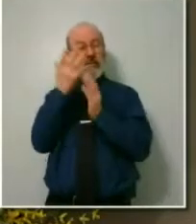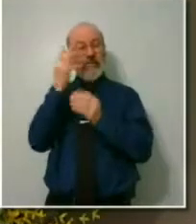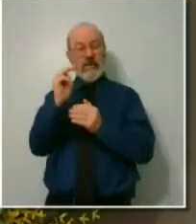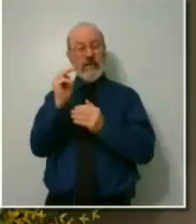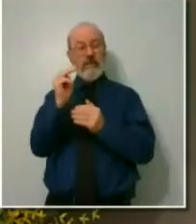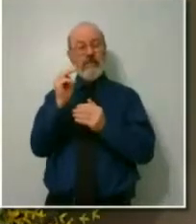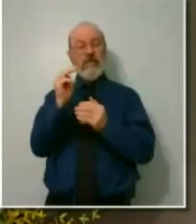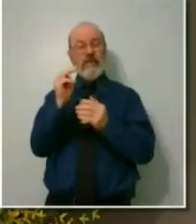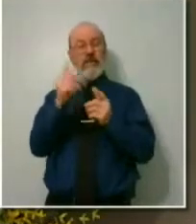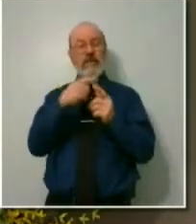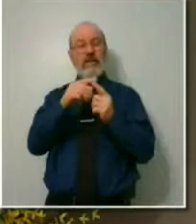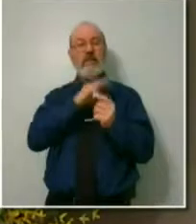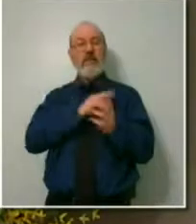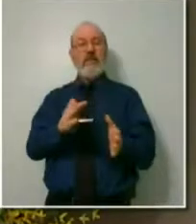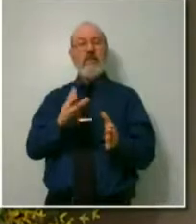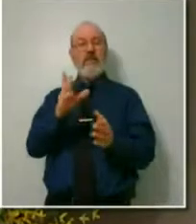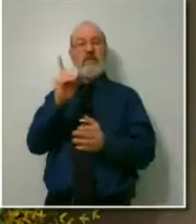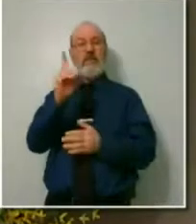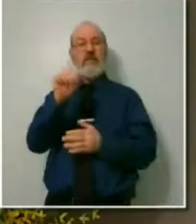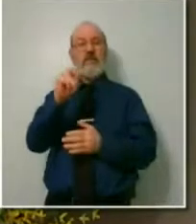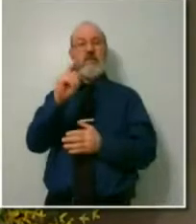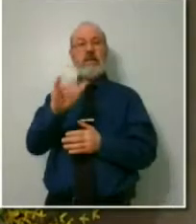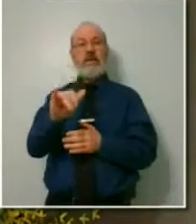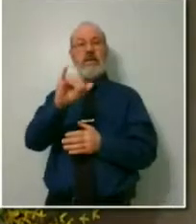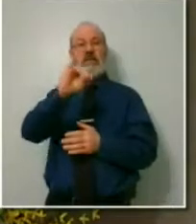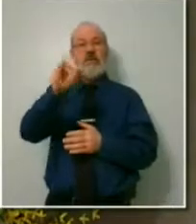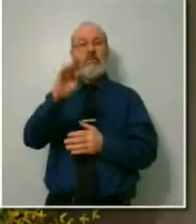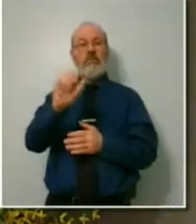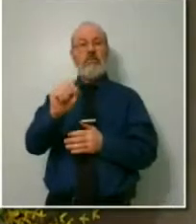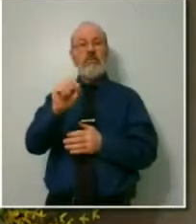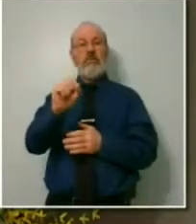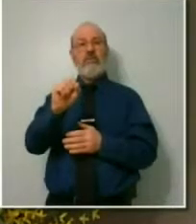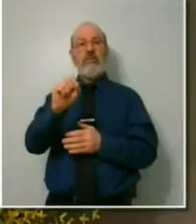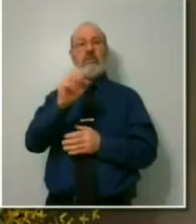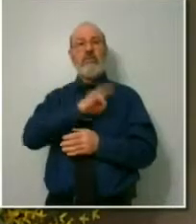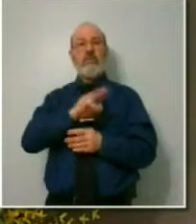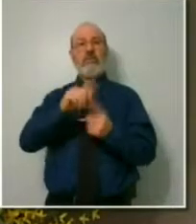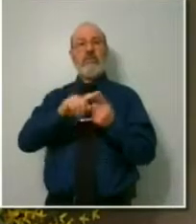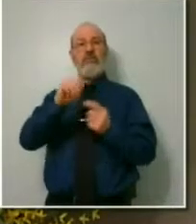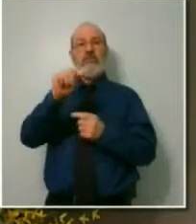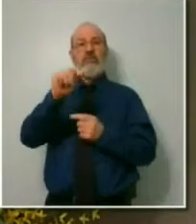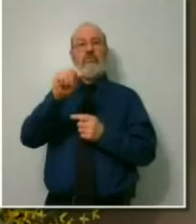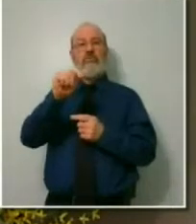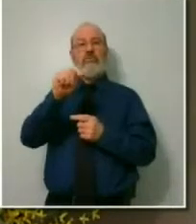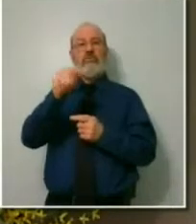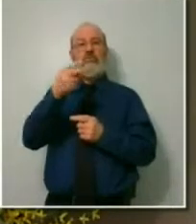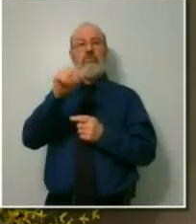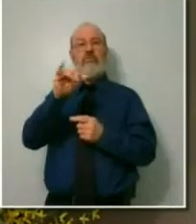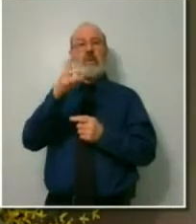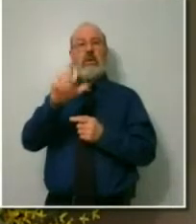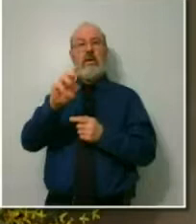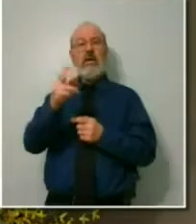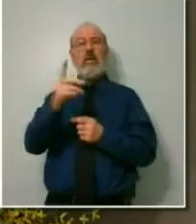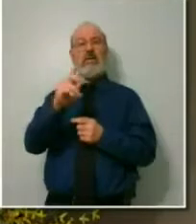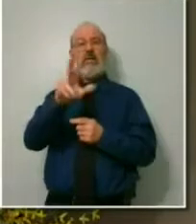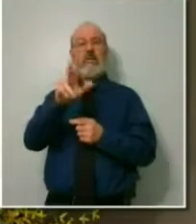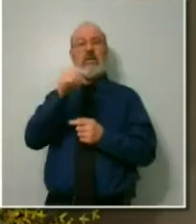then missionary Danny Jones and his family, missionary to Thailand. He has three little girls, and they've